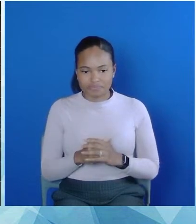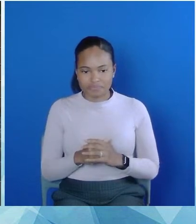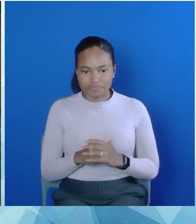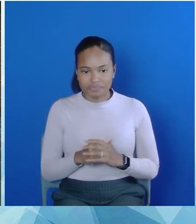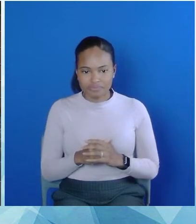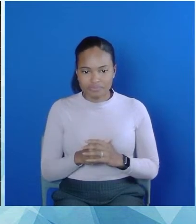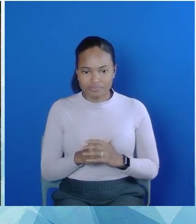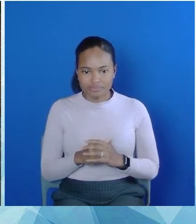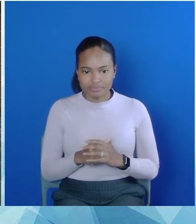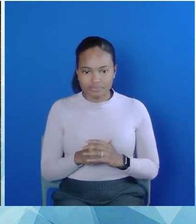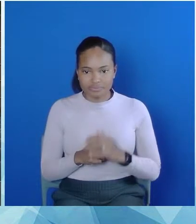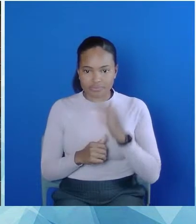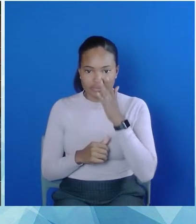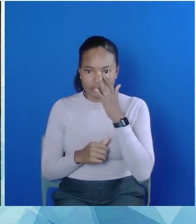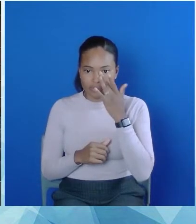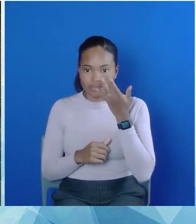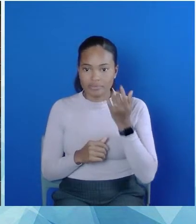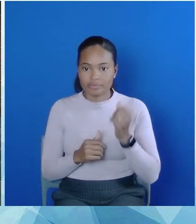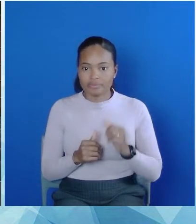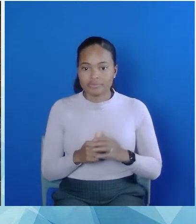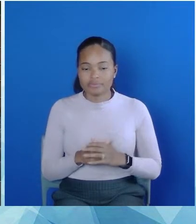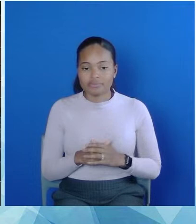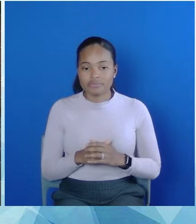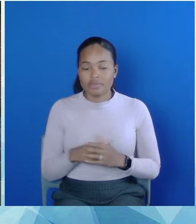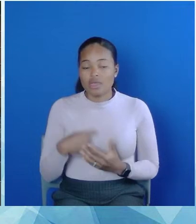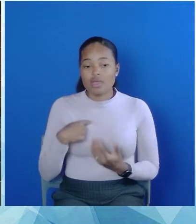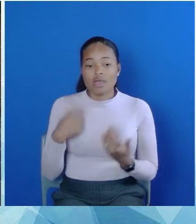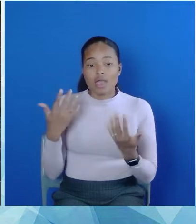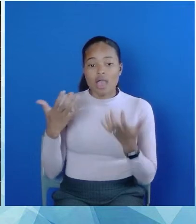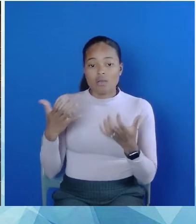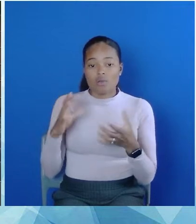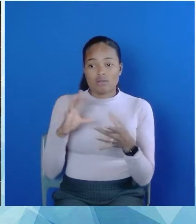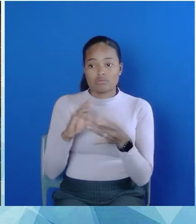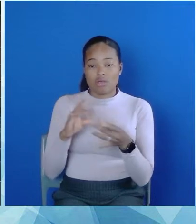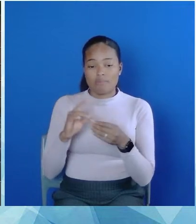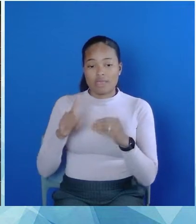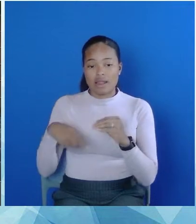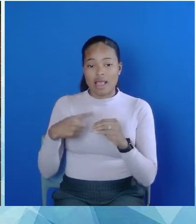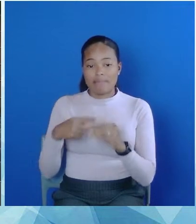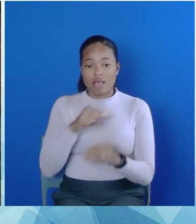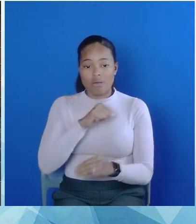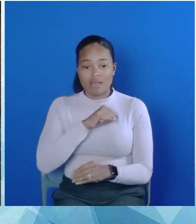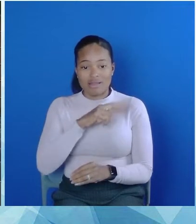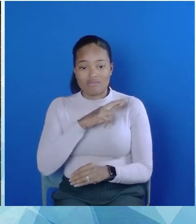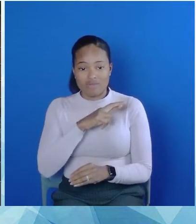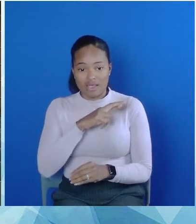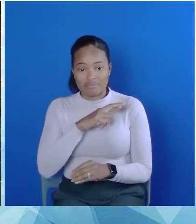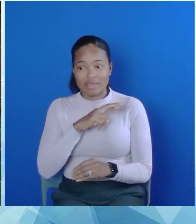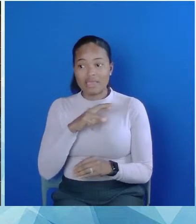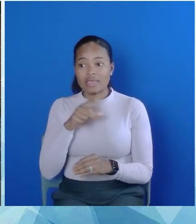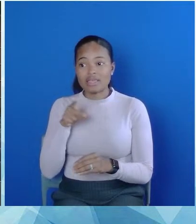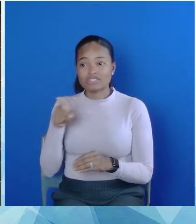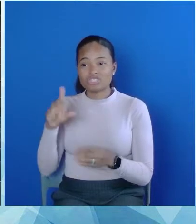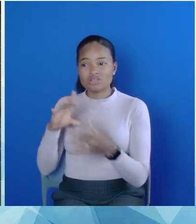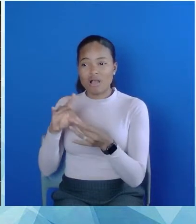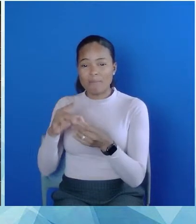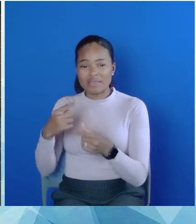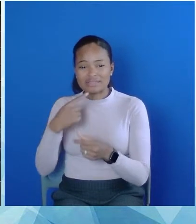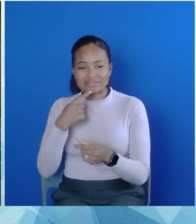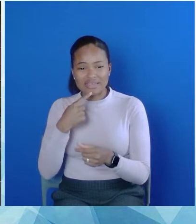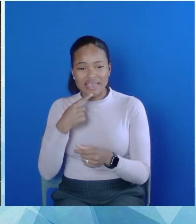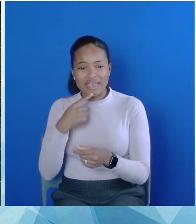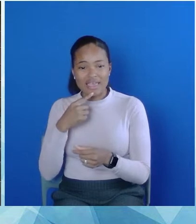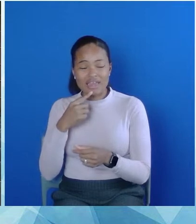I just wanted to make a comment about Annette Reichman saying that George Martin was at fault for what happened on November